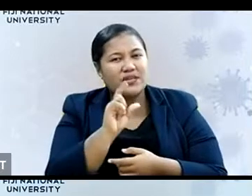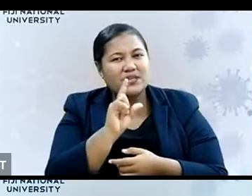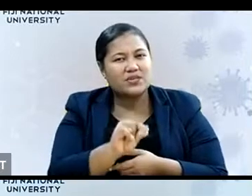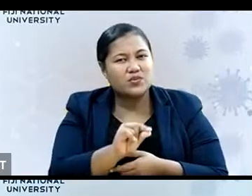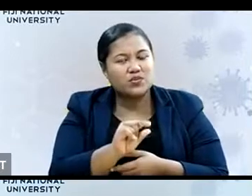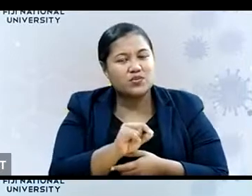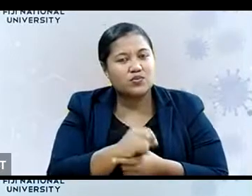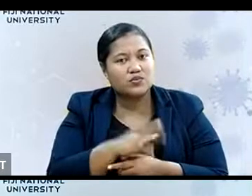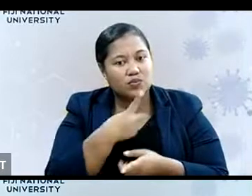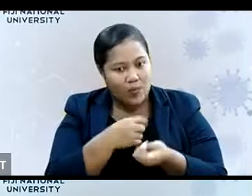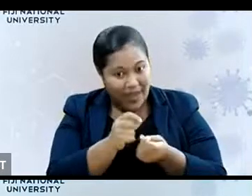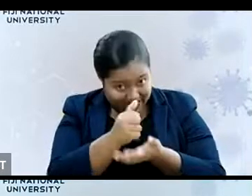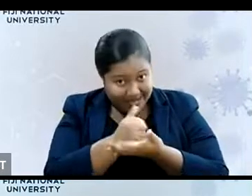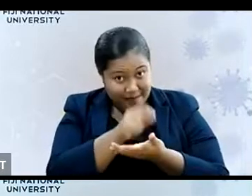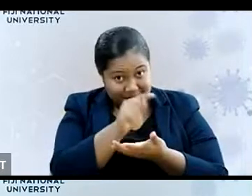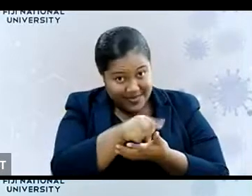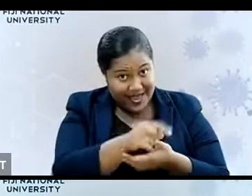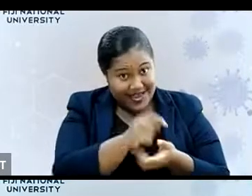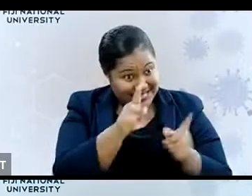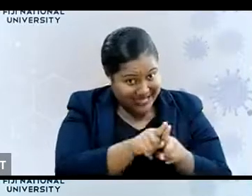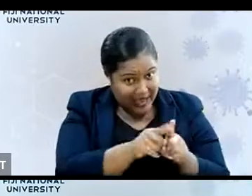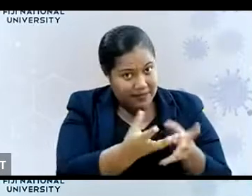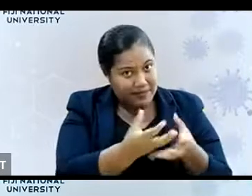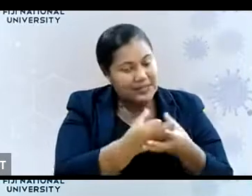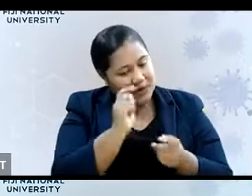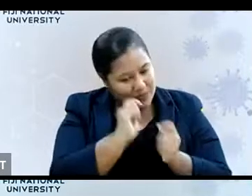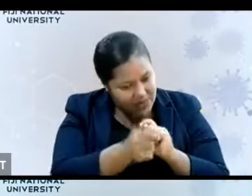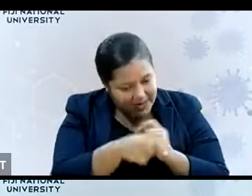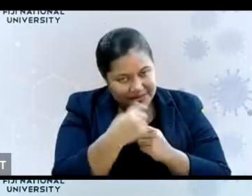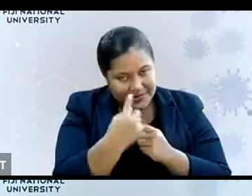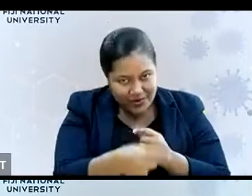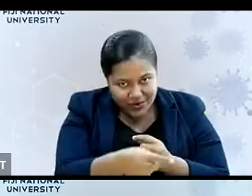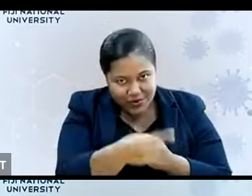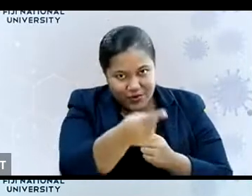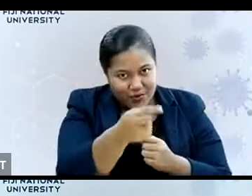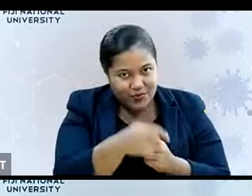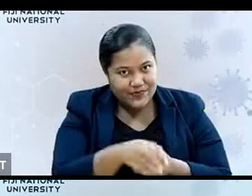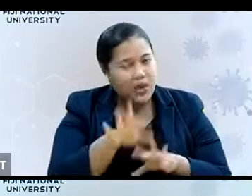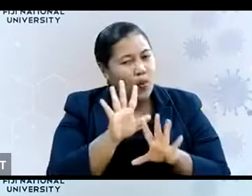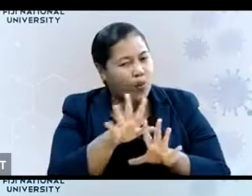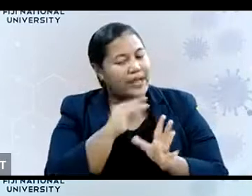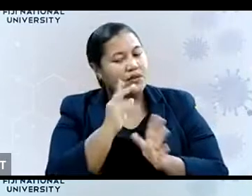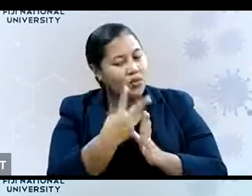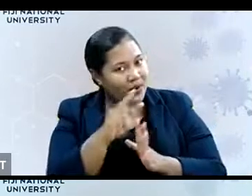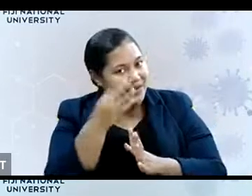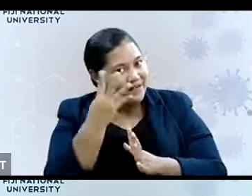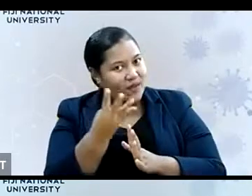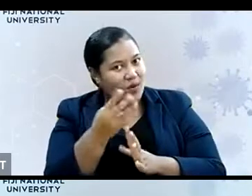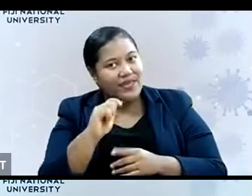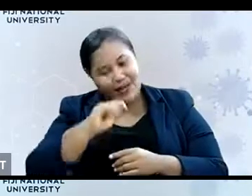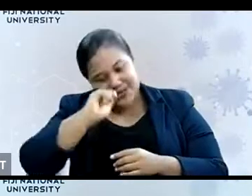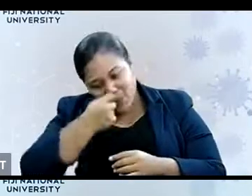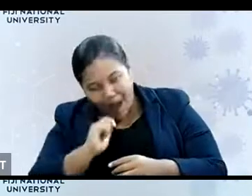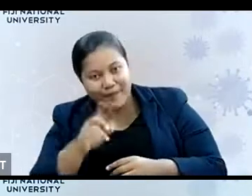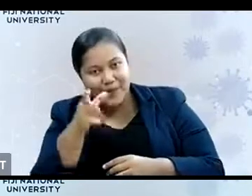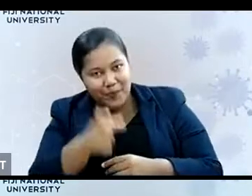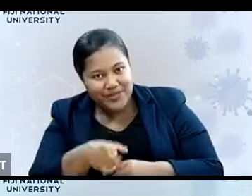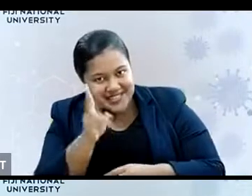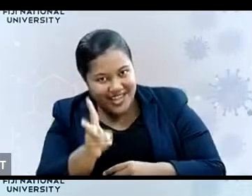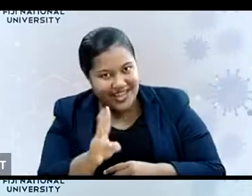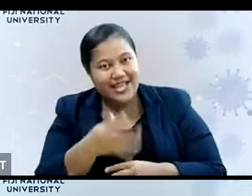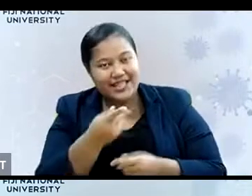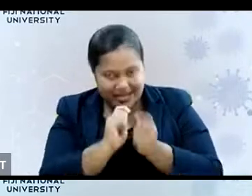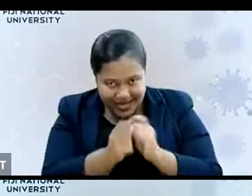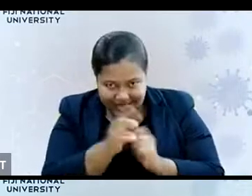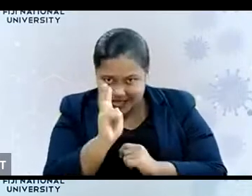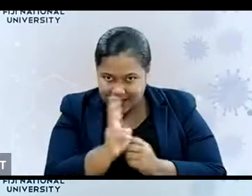So we may test that same sample again, and then we ask the clinician to wait 24 hours and swab that person again, and then we test that sample, and